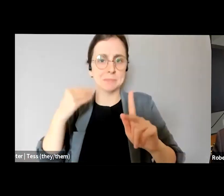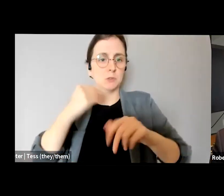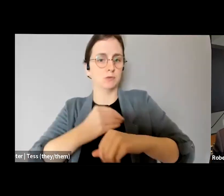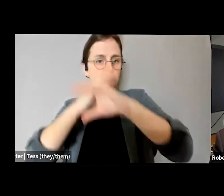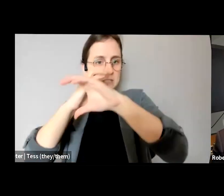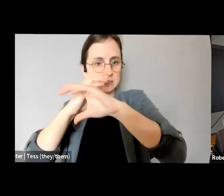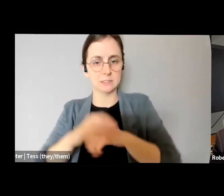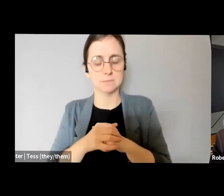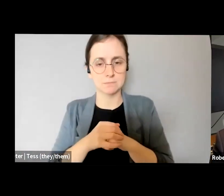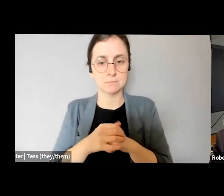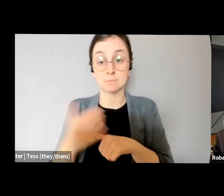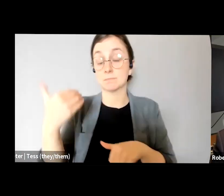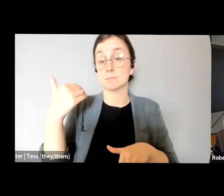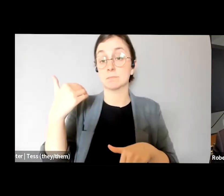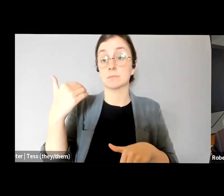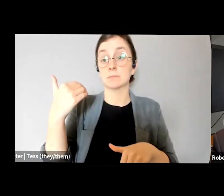In June of 2020,